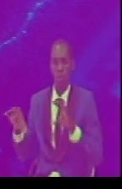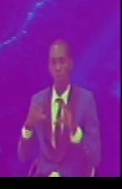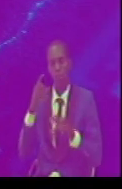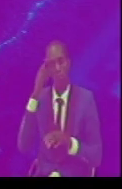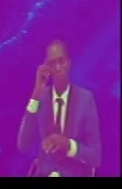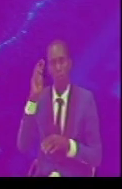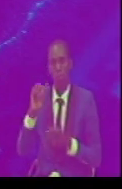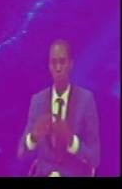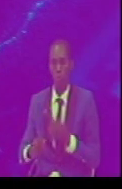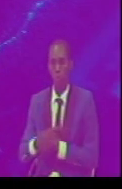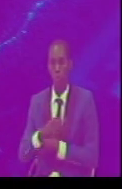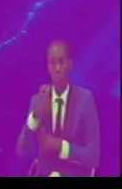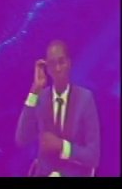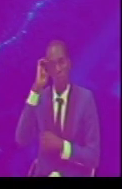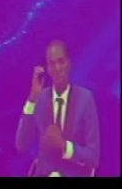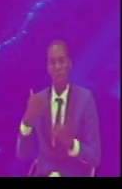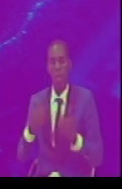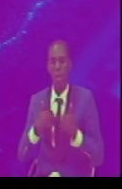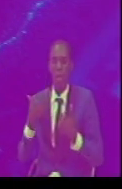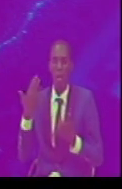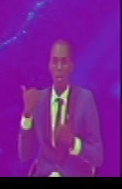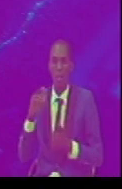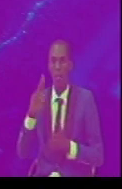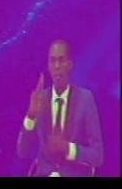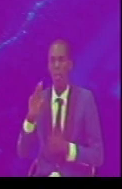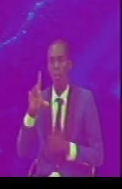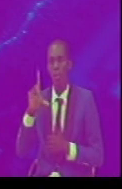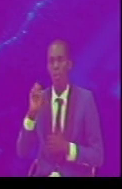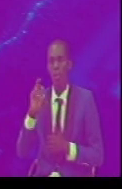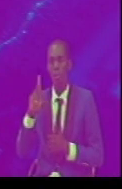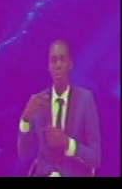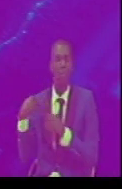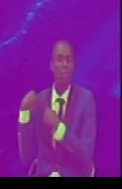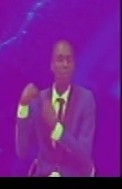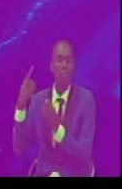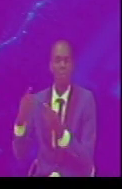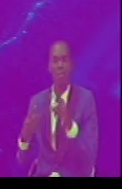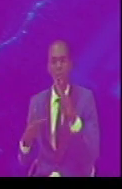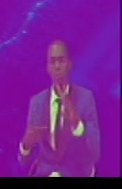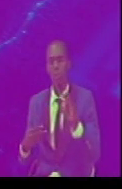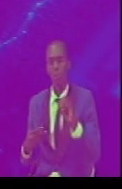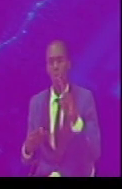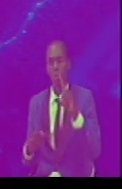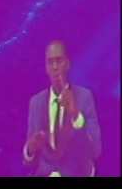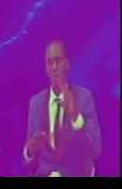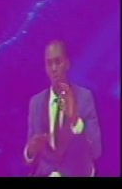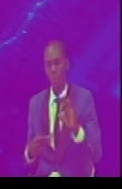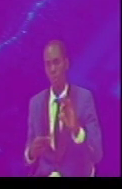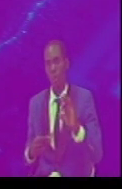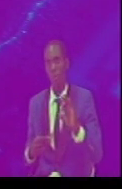did for me today. I had ulcer. in